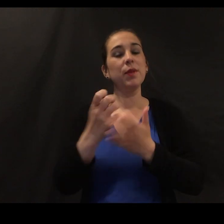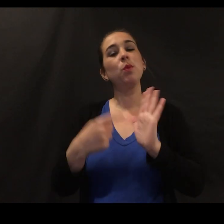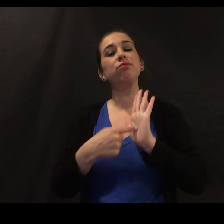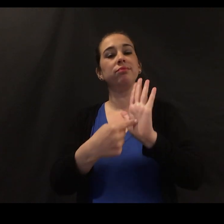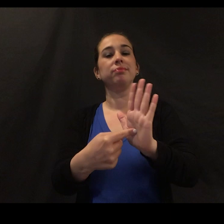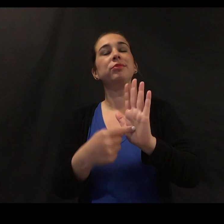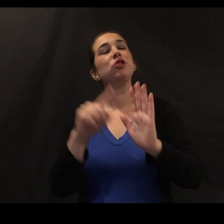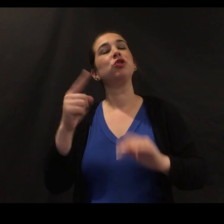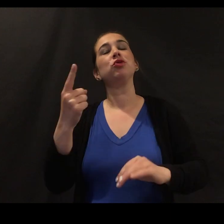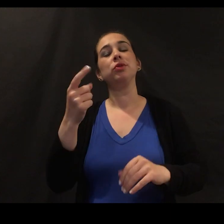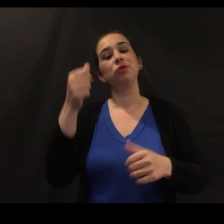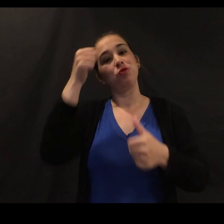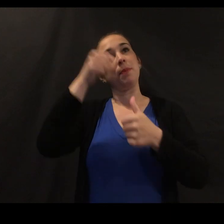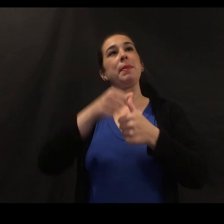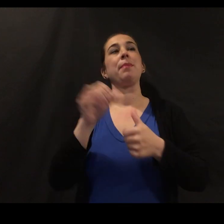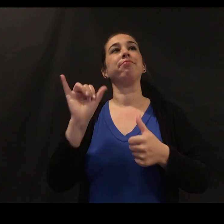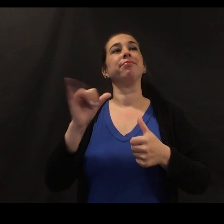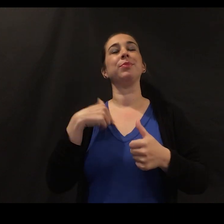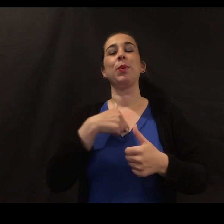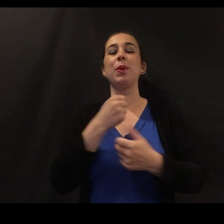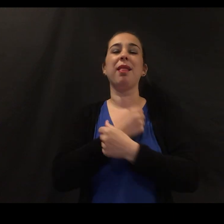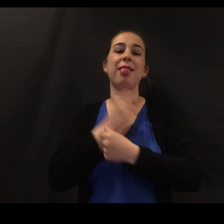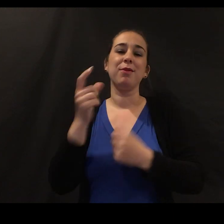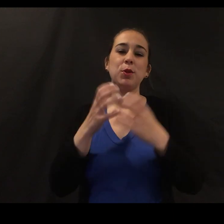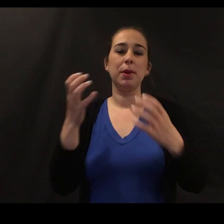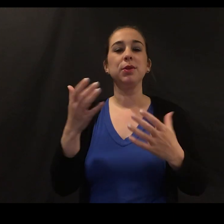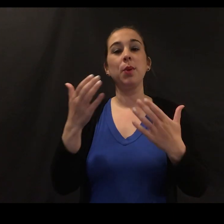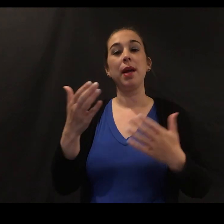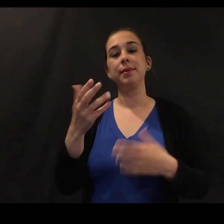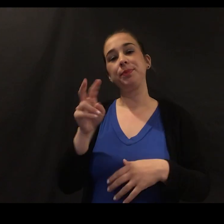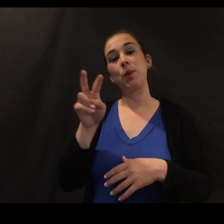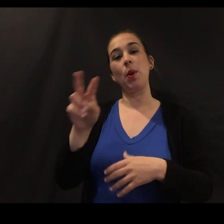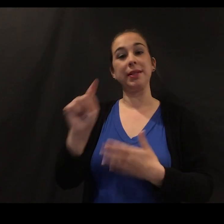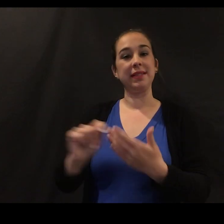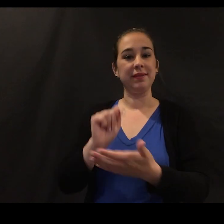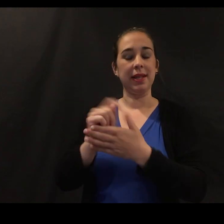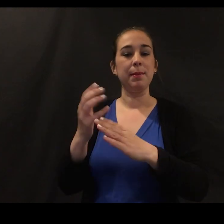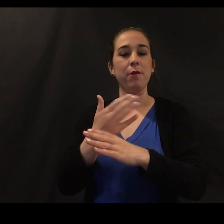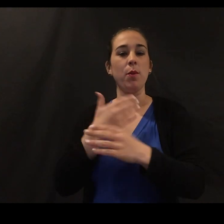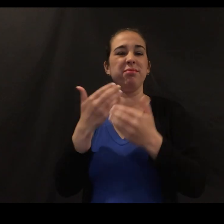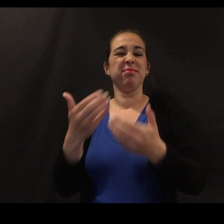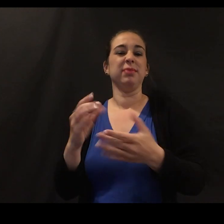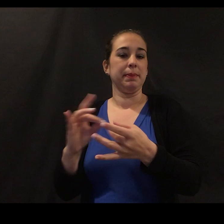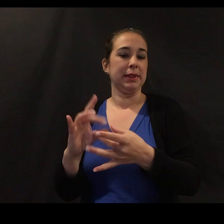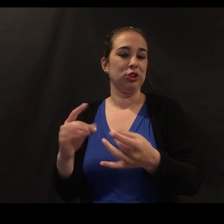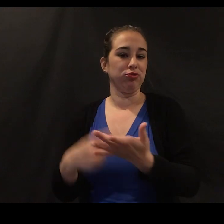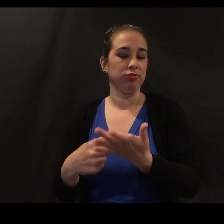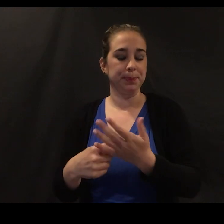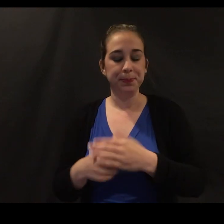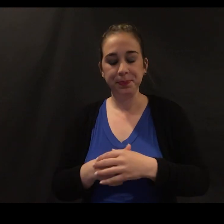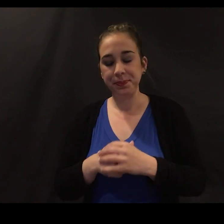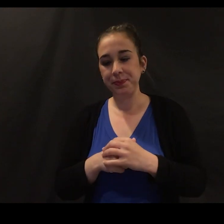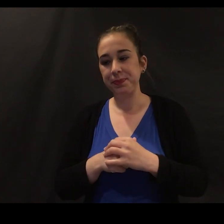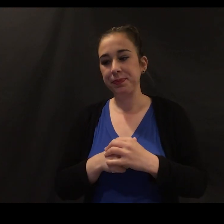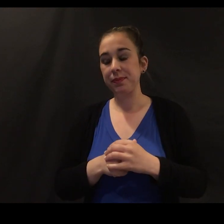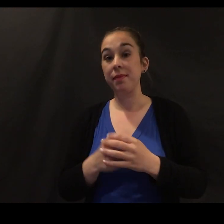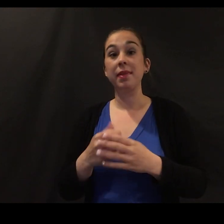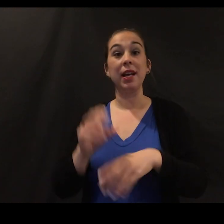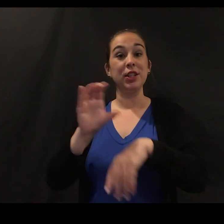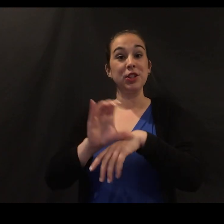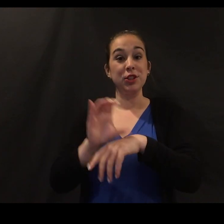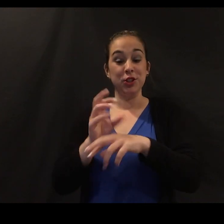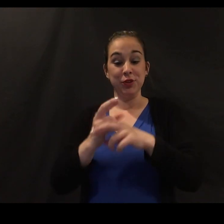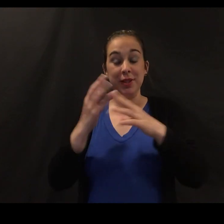bit of a reminder of how much we love you. So take a look at the screens before we go into tonight's message. Church of Redeemer family,